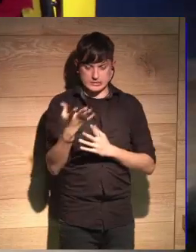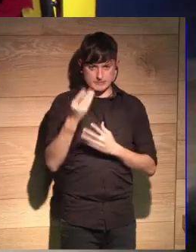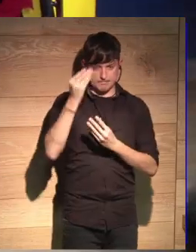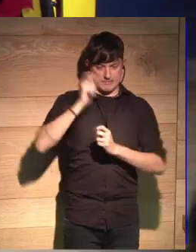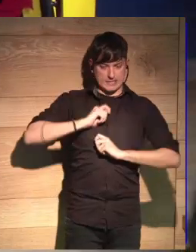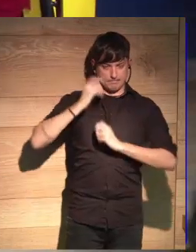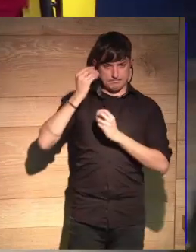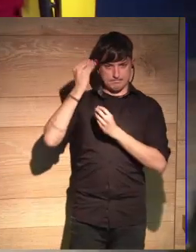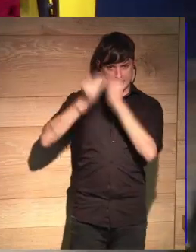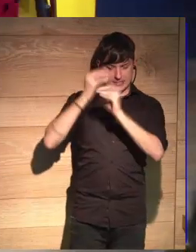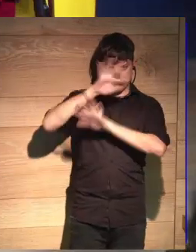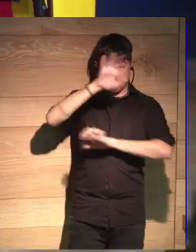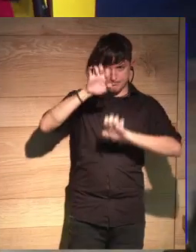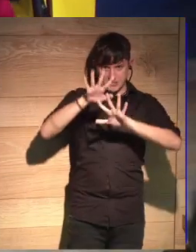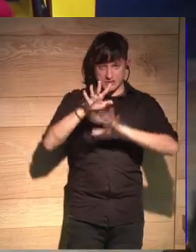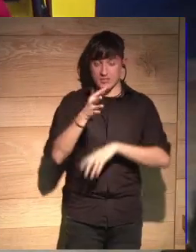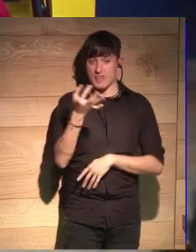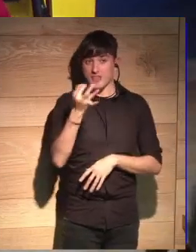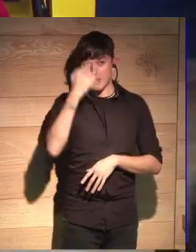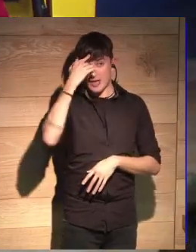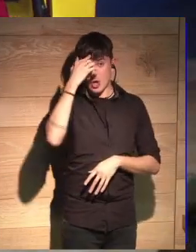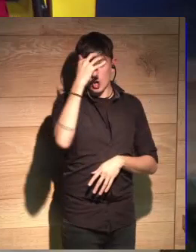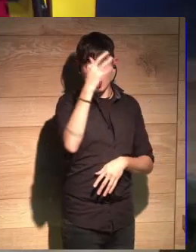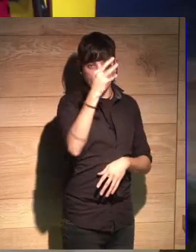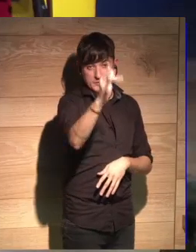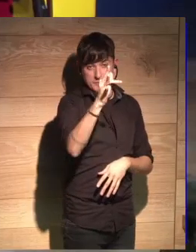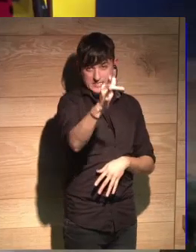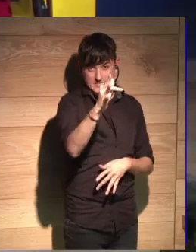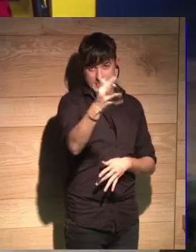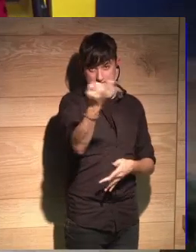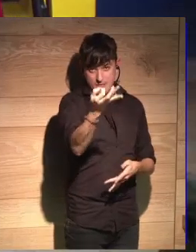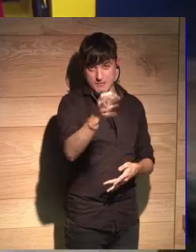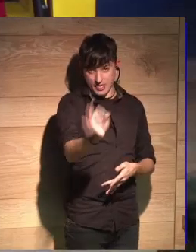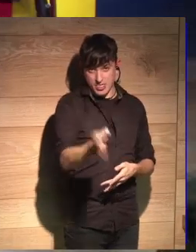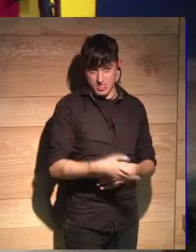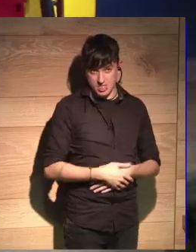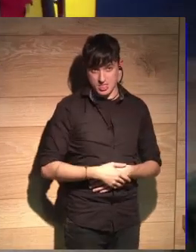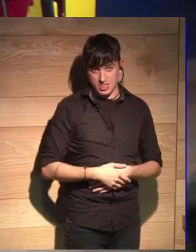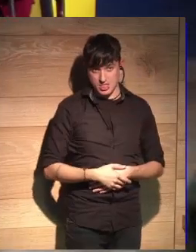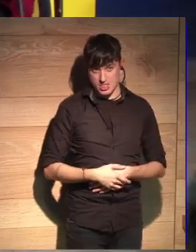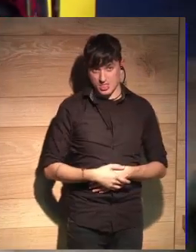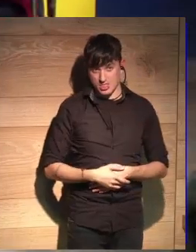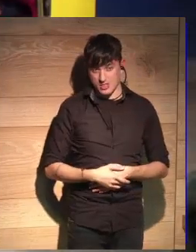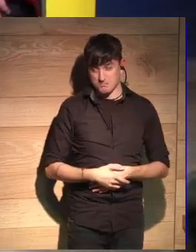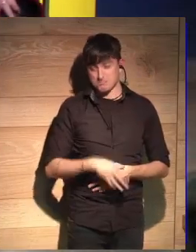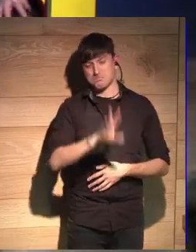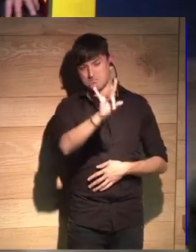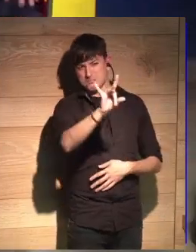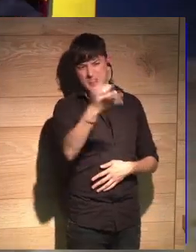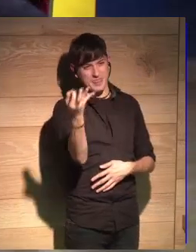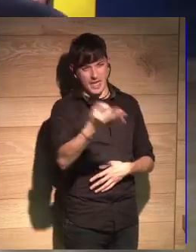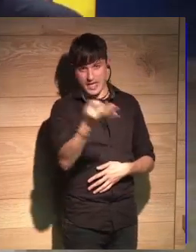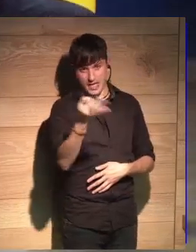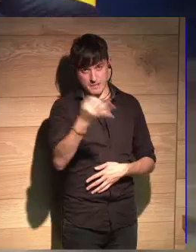optimistic anyway. We have to be optimistic anyway. We must be optimistic. Yes, we must